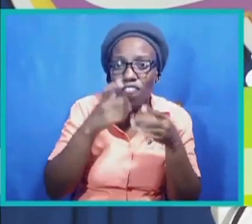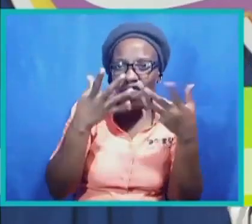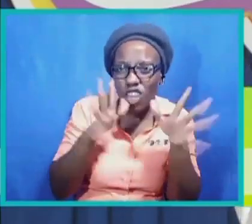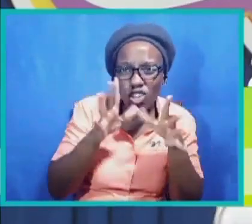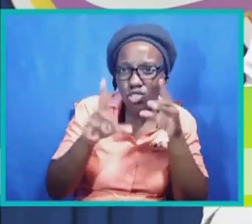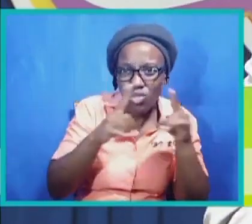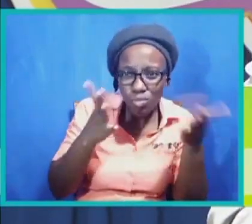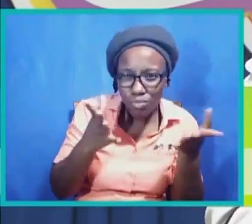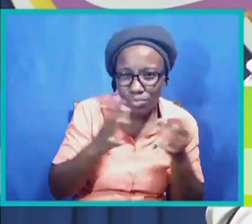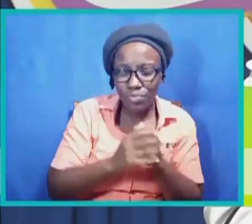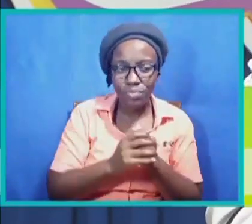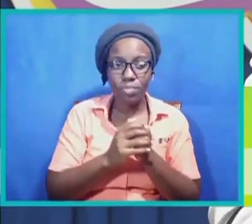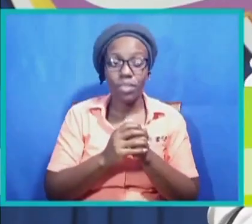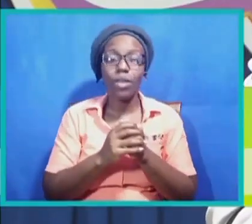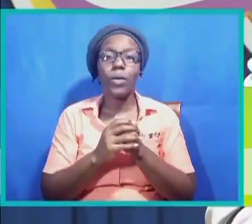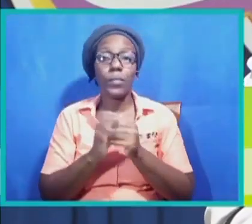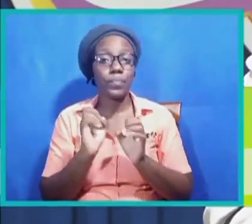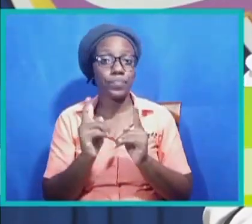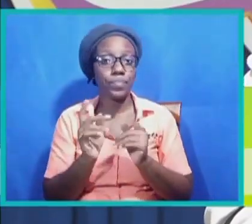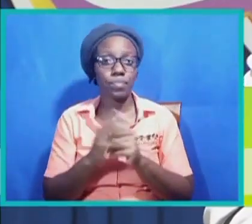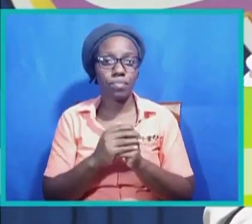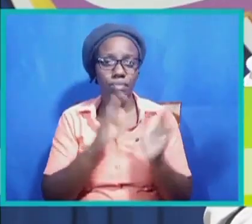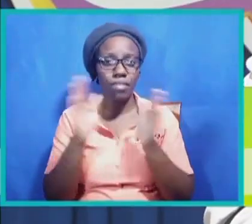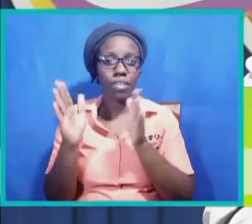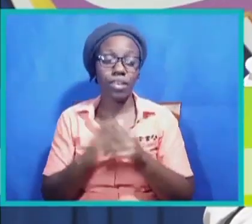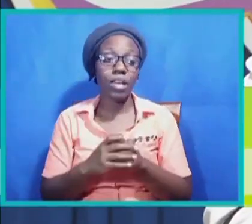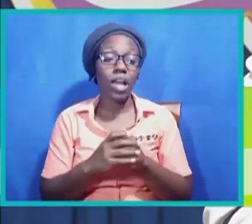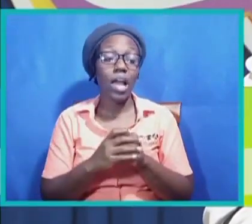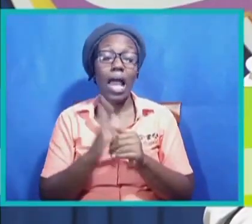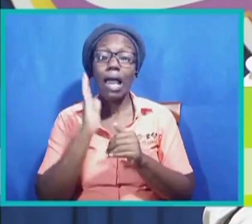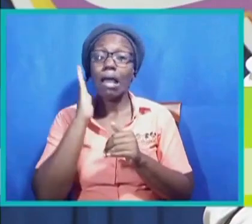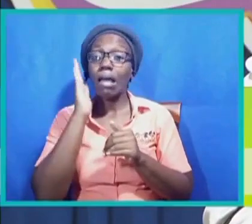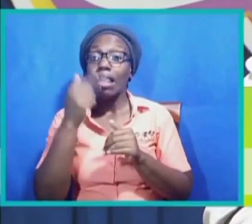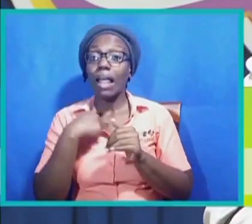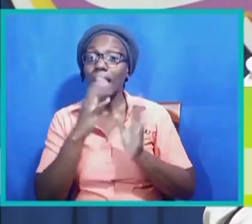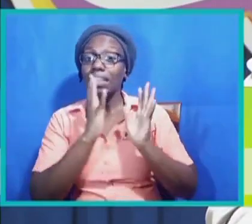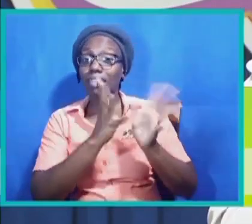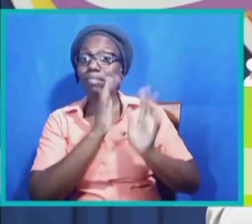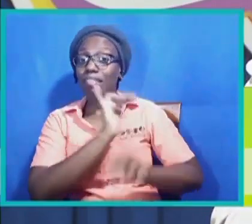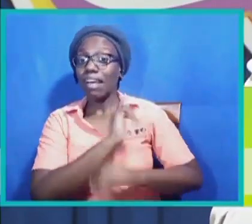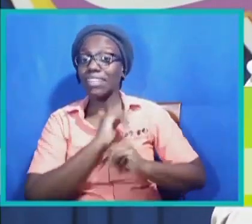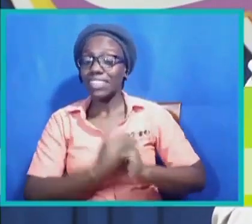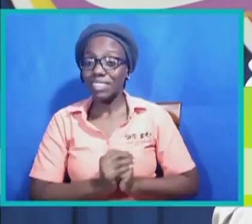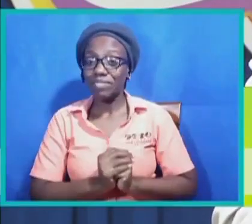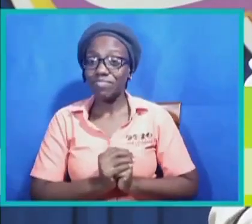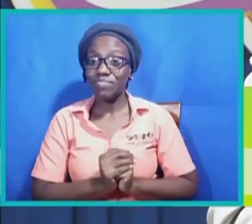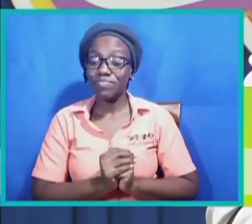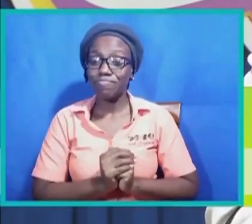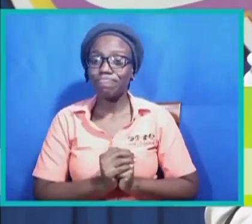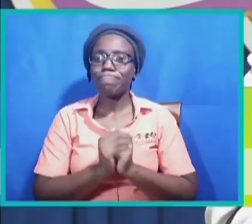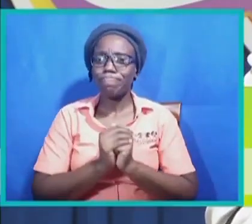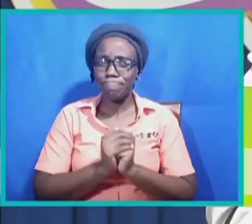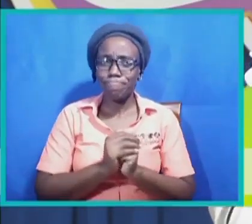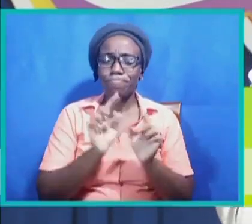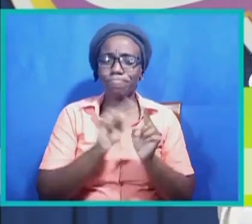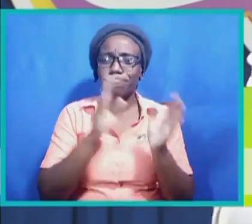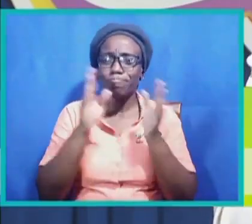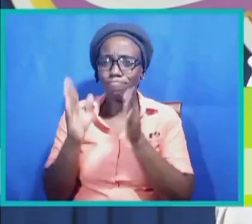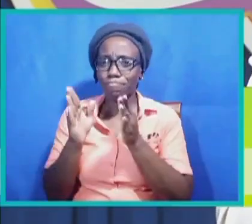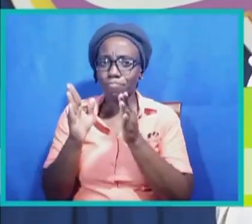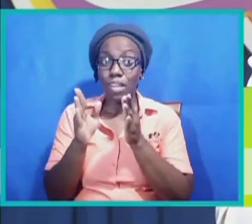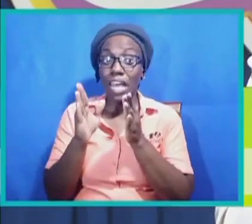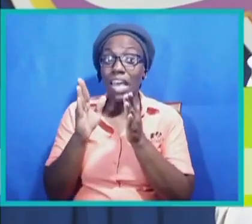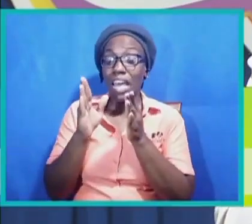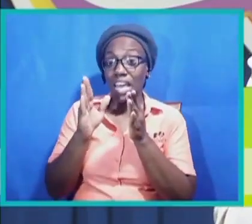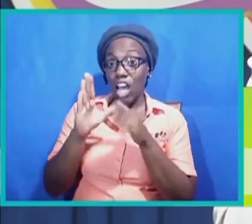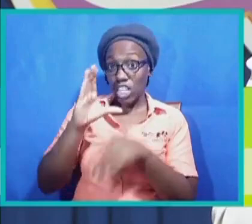assessment. I'm cycling back to technology. One of the things that we have seen, certainly at COSTAT, with the